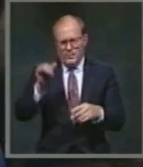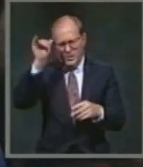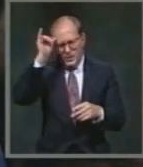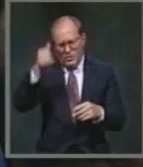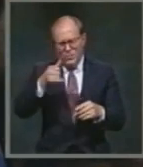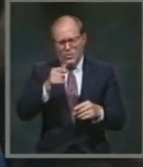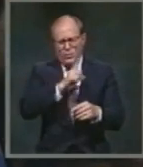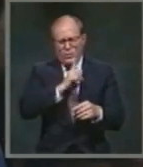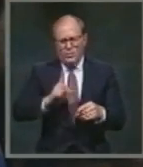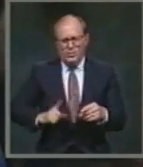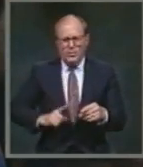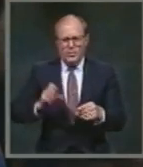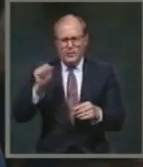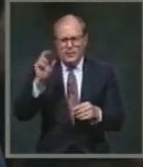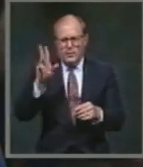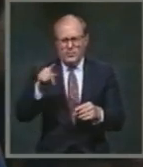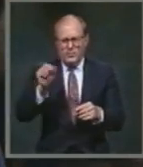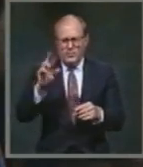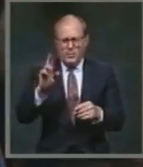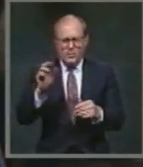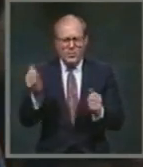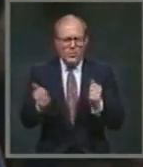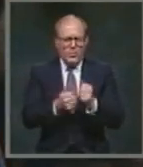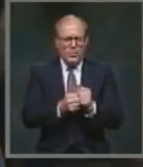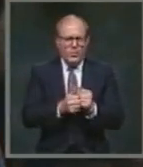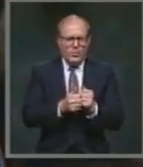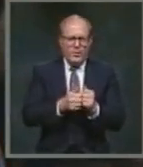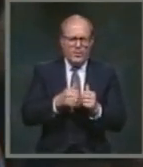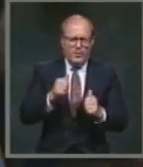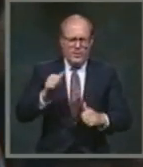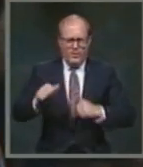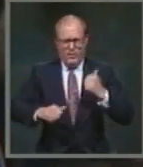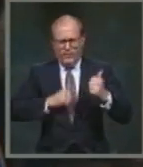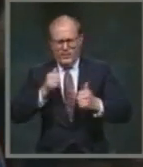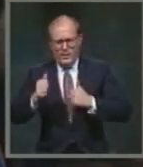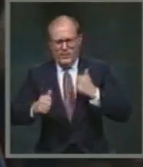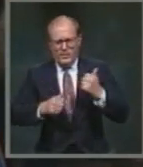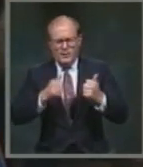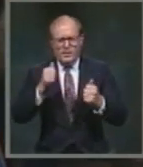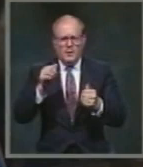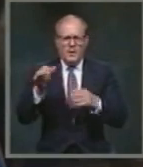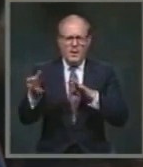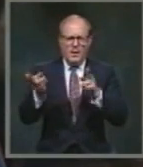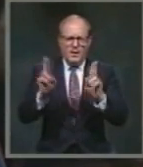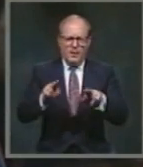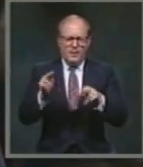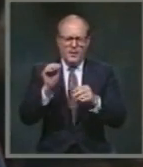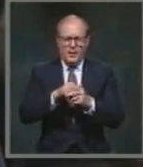With the emphasis on entertainment and worship nowadays, the Lord's Supper is often omitted, and if not